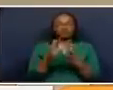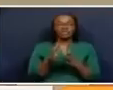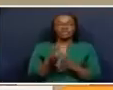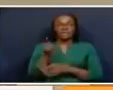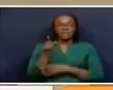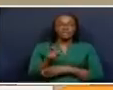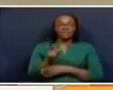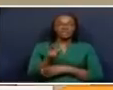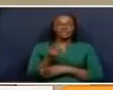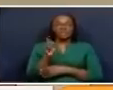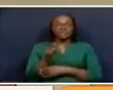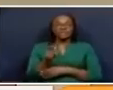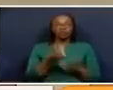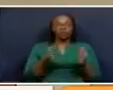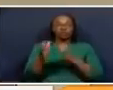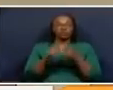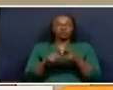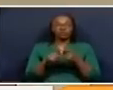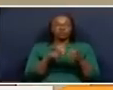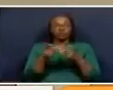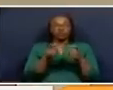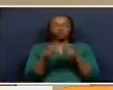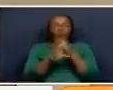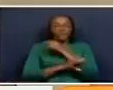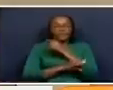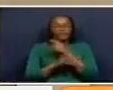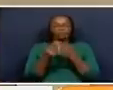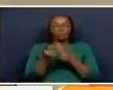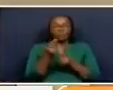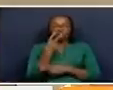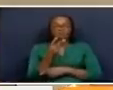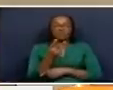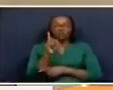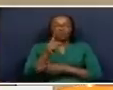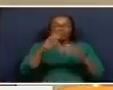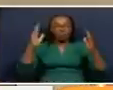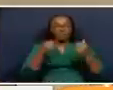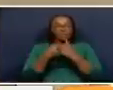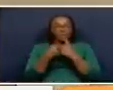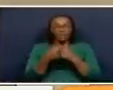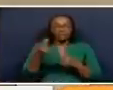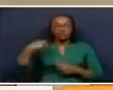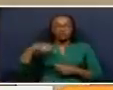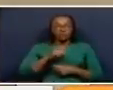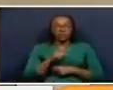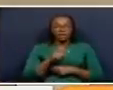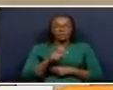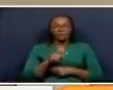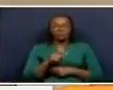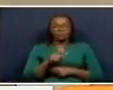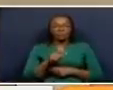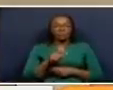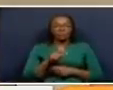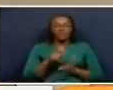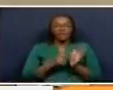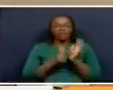deserves the opportunity to run the country. You see, Jeff, one of the challenges in this country is that we have defined our politics